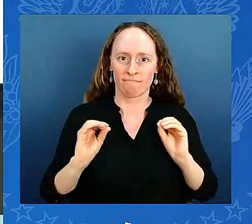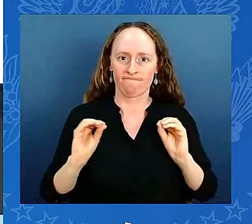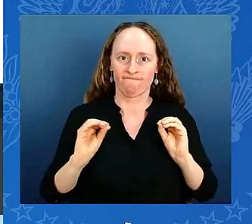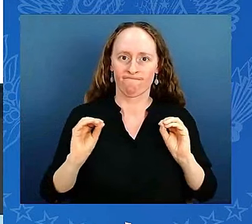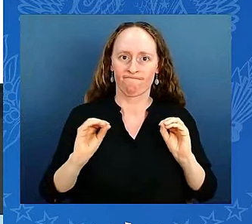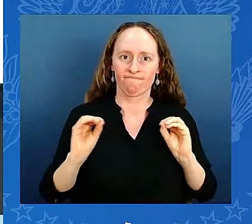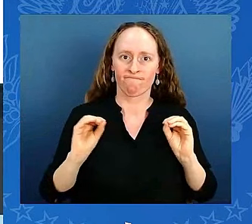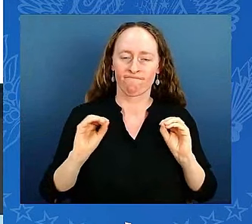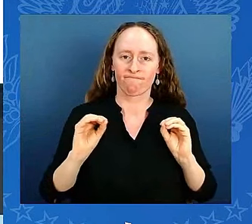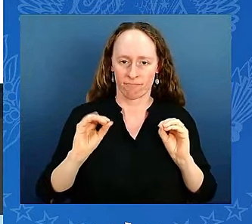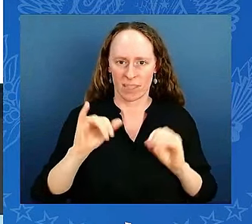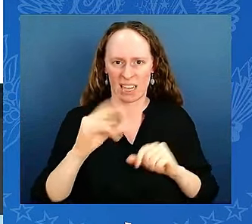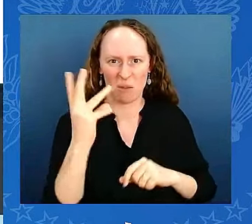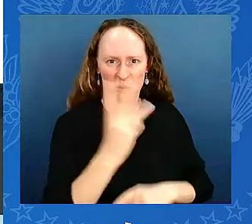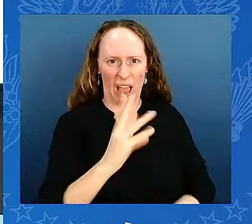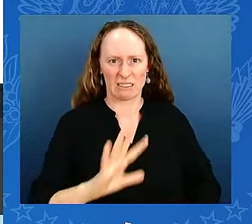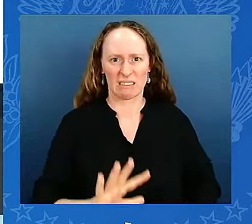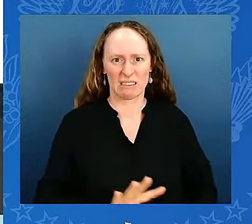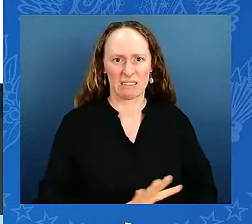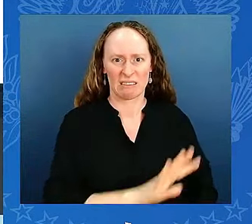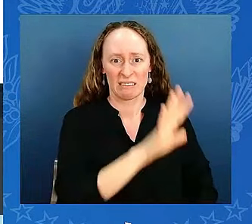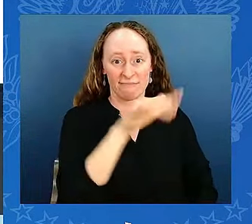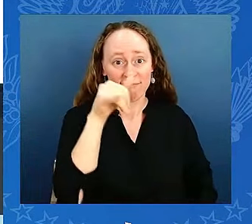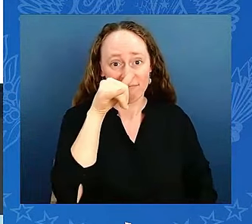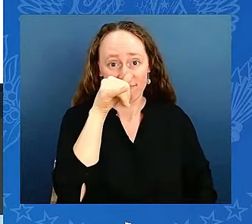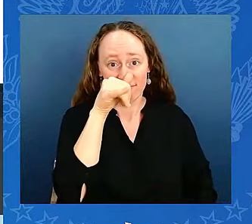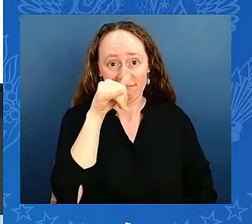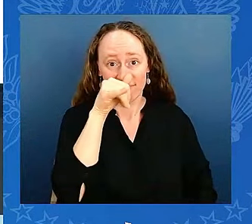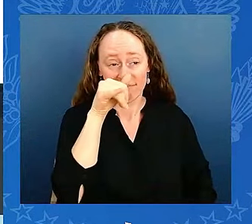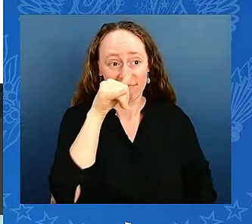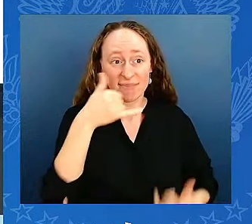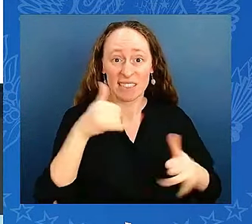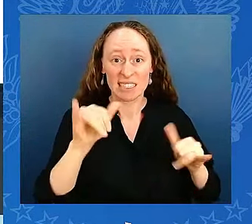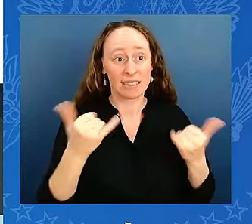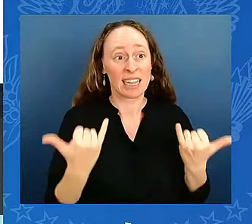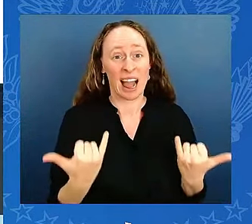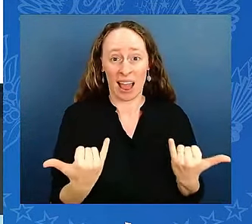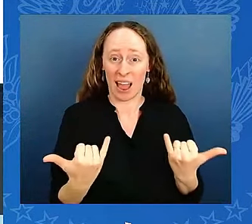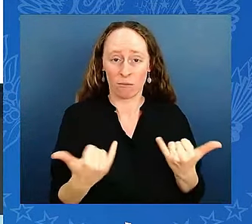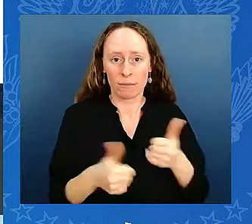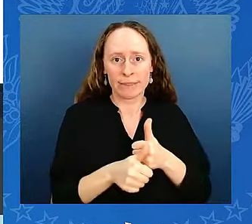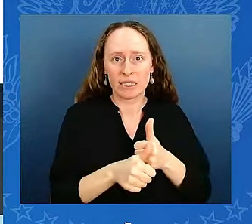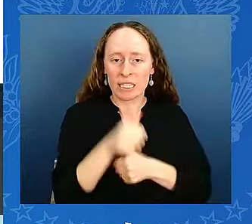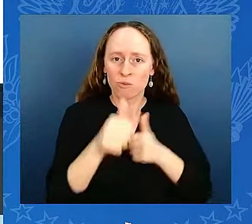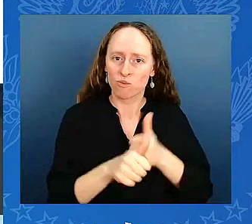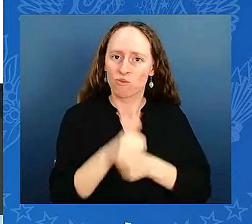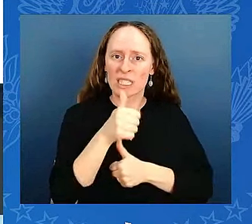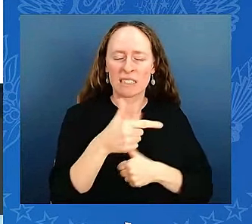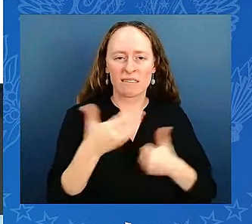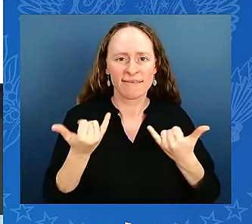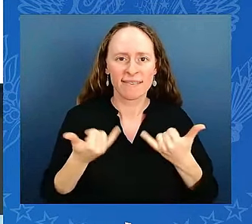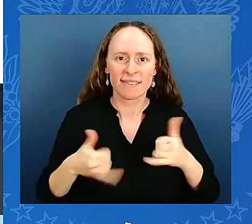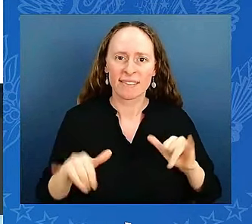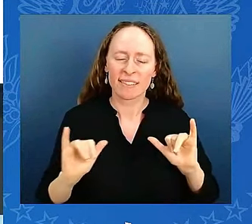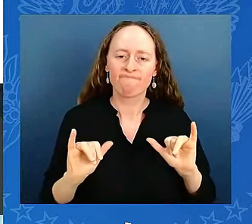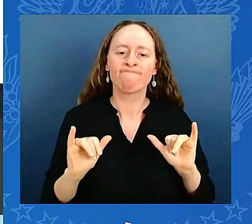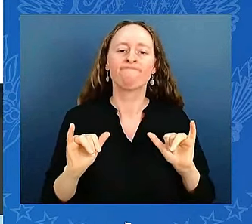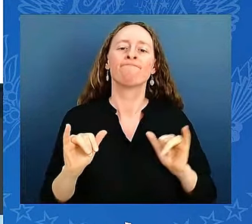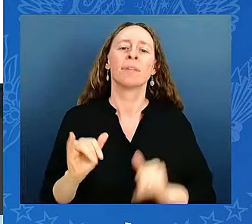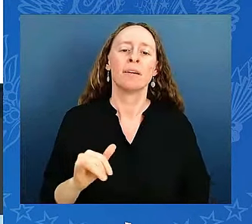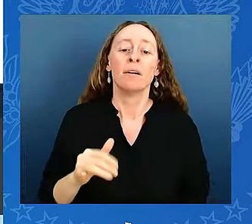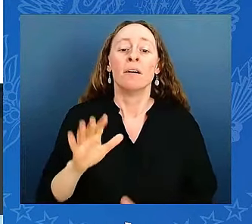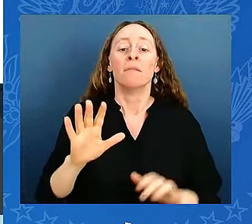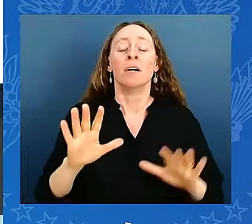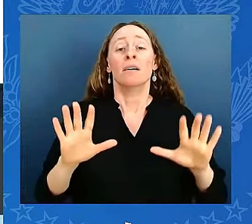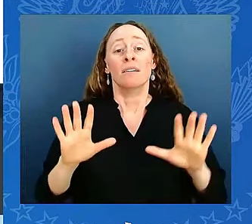dangerous situation. The good thing is that 92 search and rescue teams